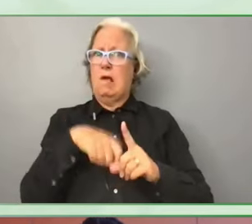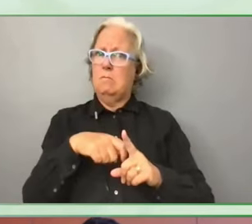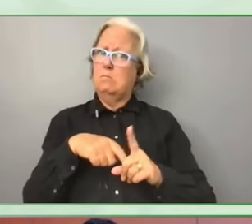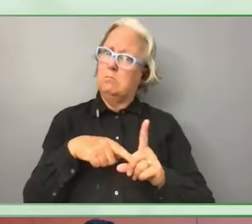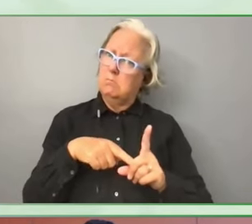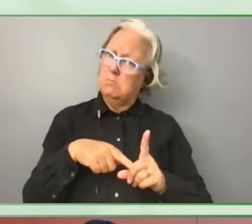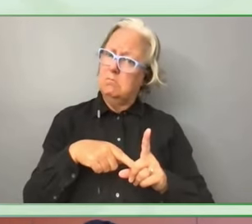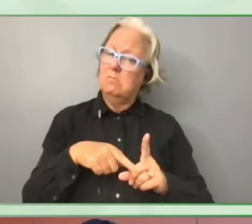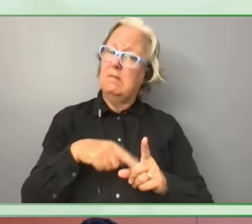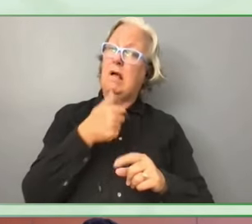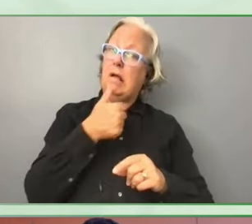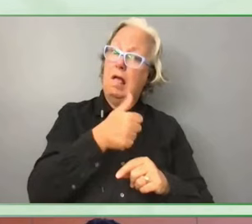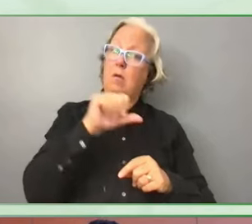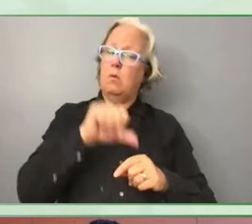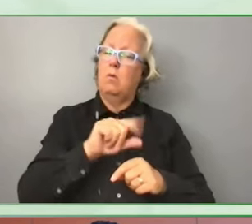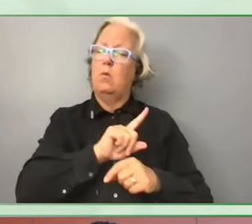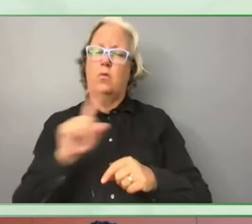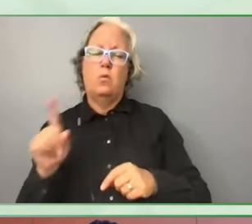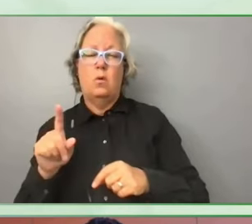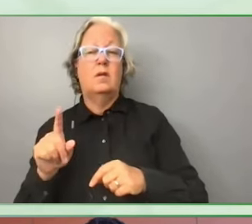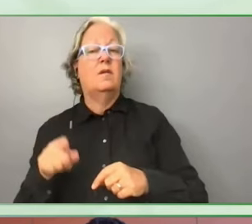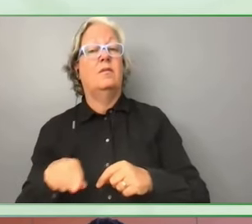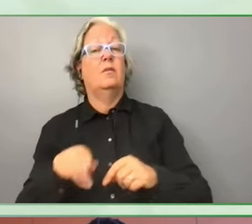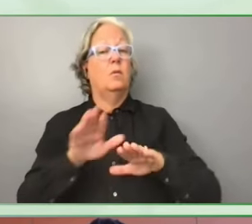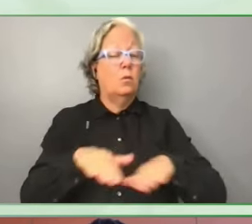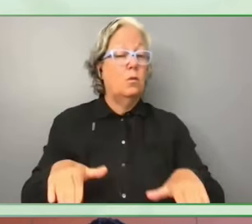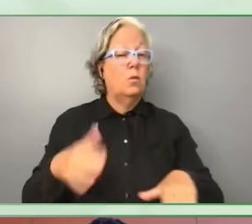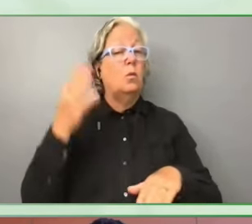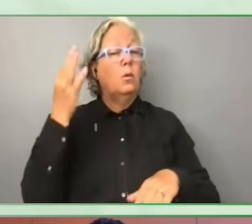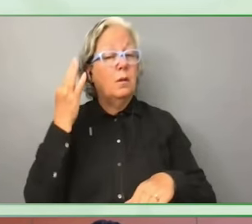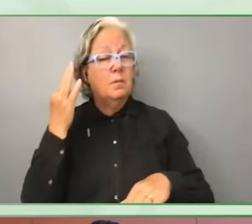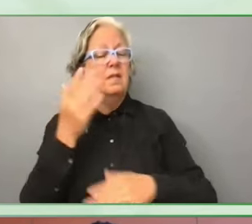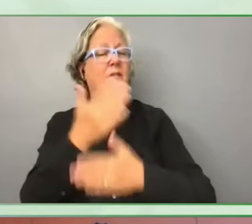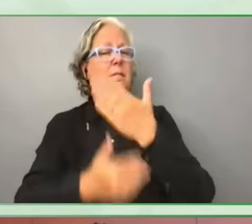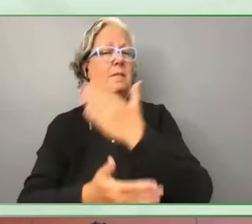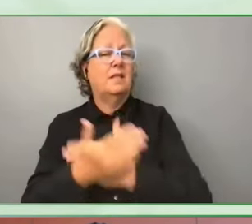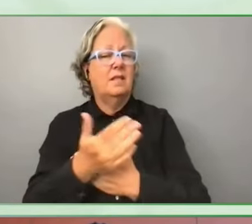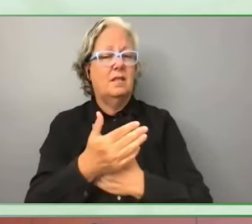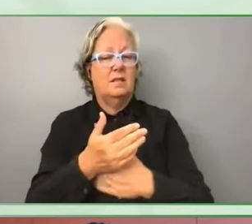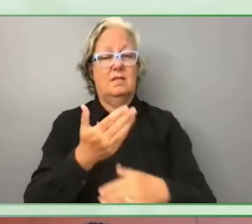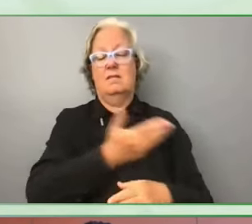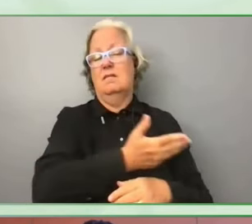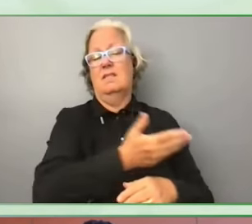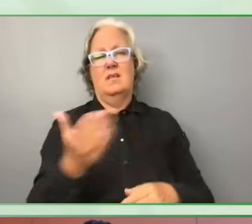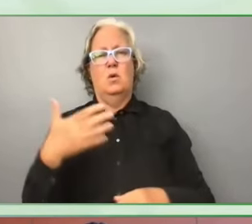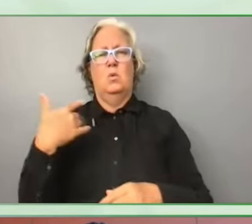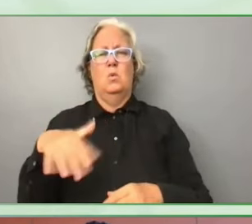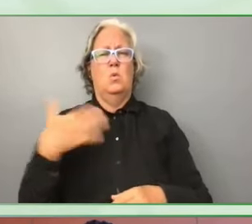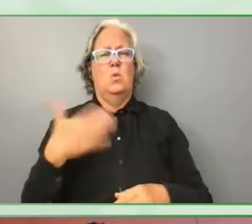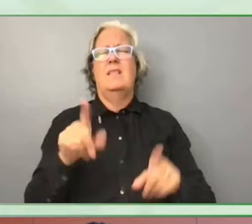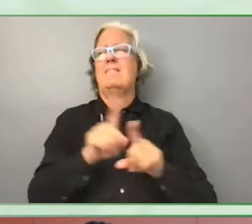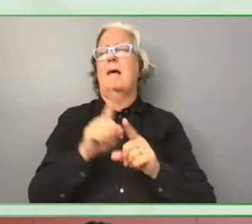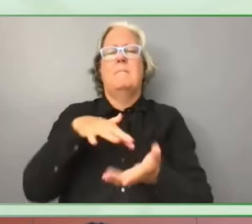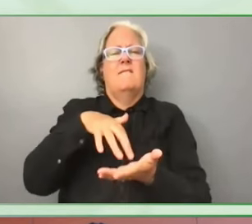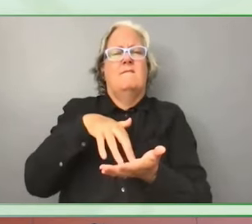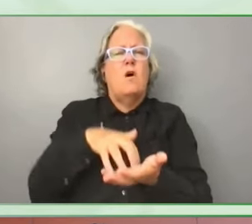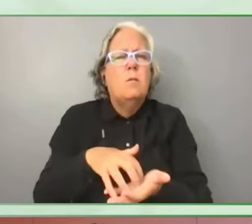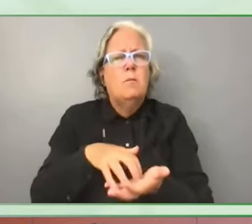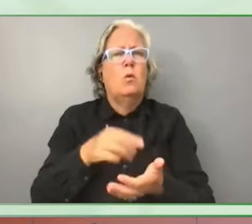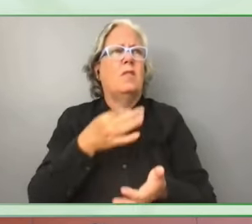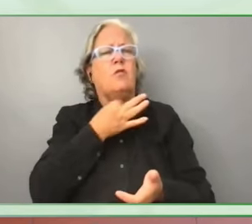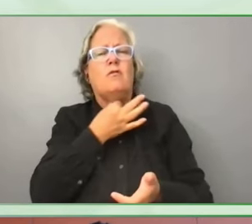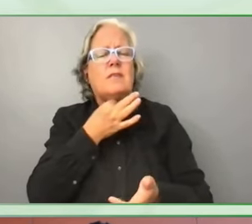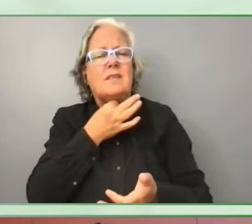own children, that's women and girls with disability, their children who are also vulnerable because of the fact that they are born from parents